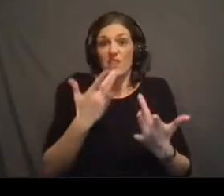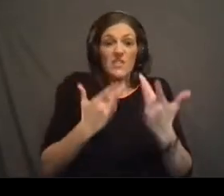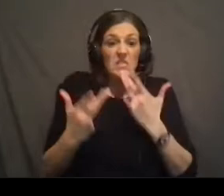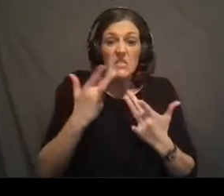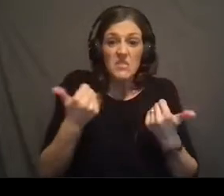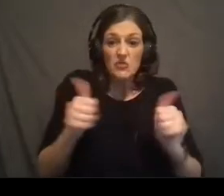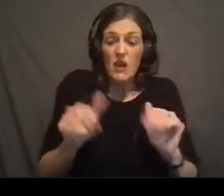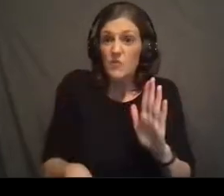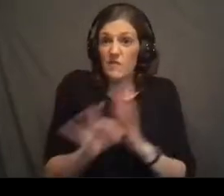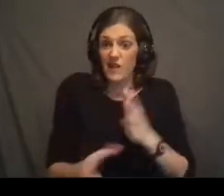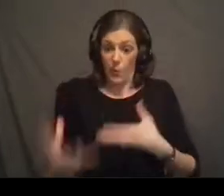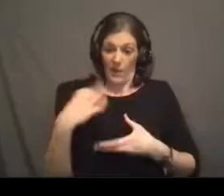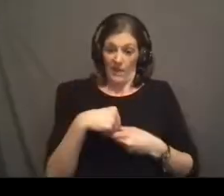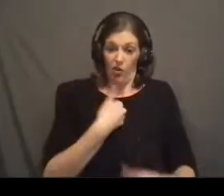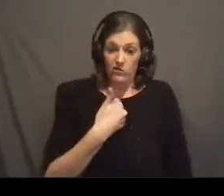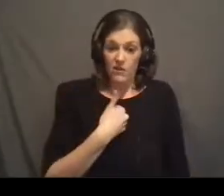try to find it even within ourselves.